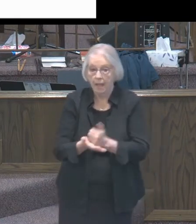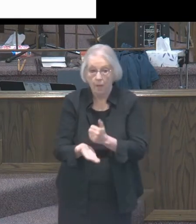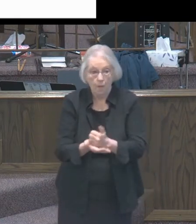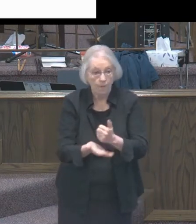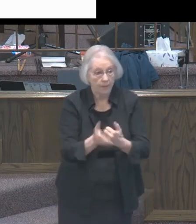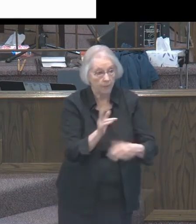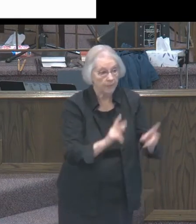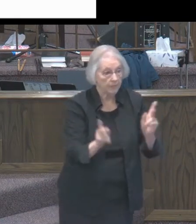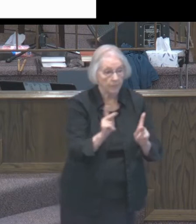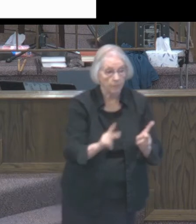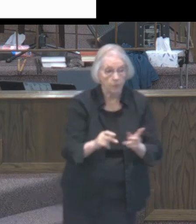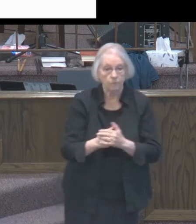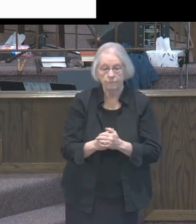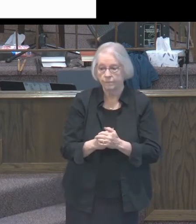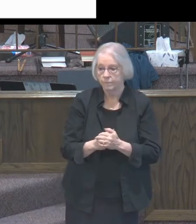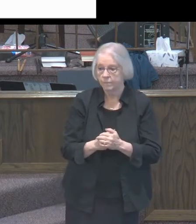on what?